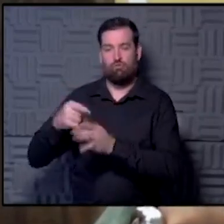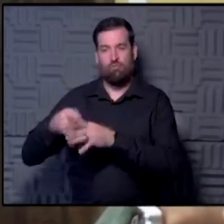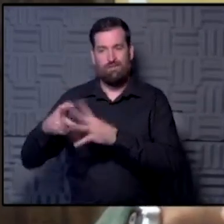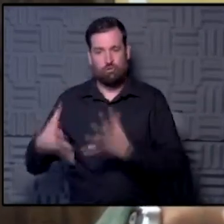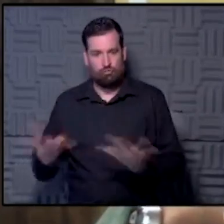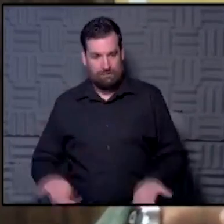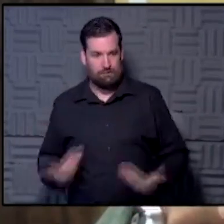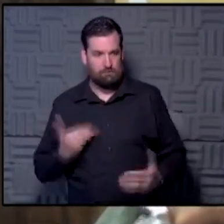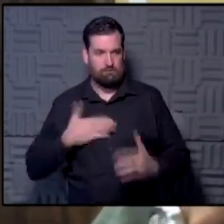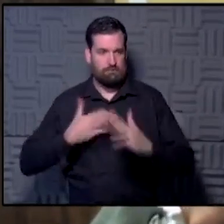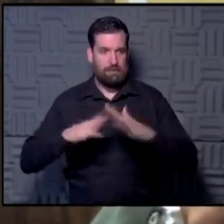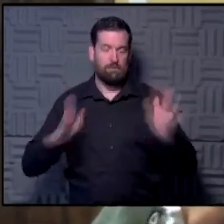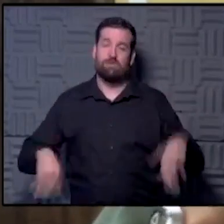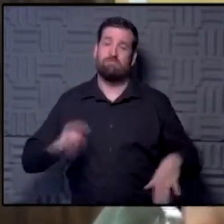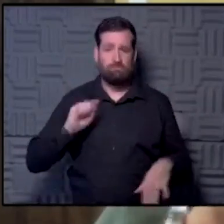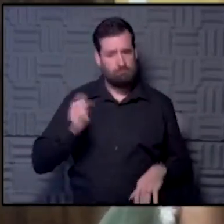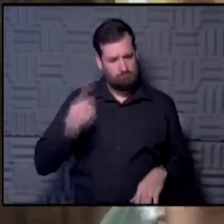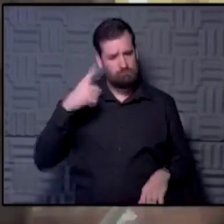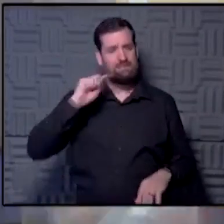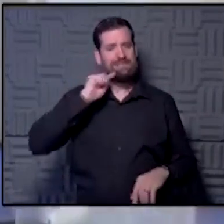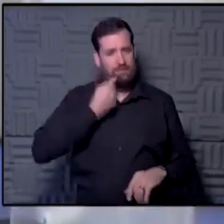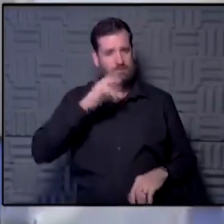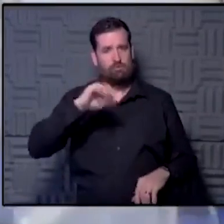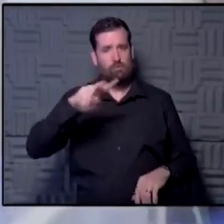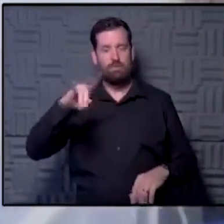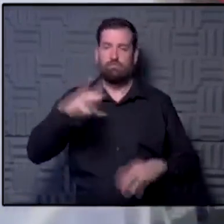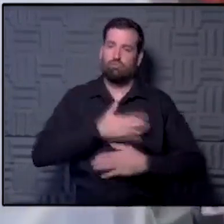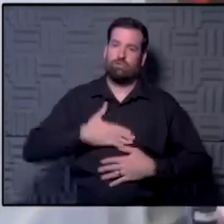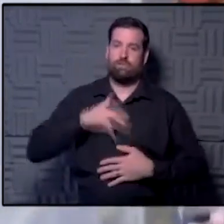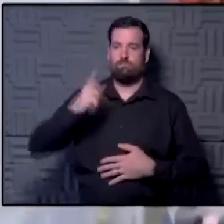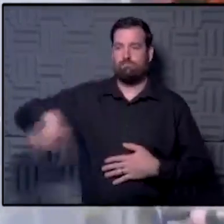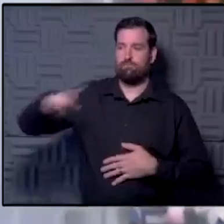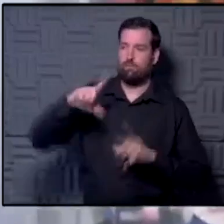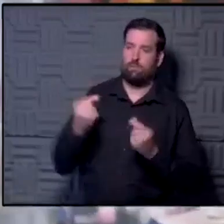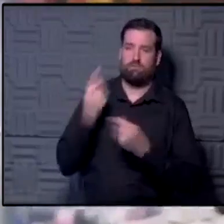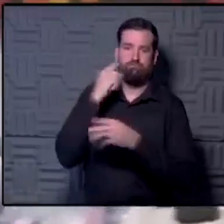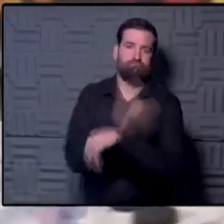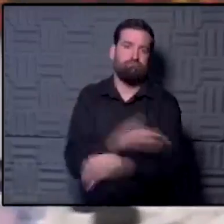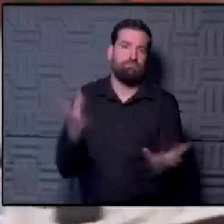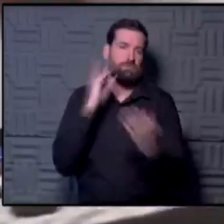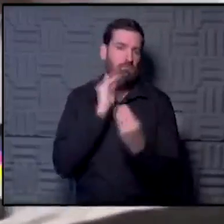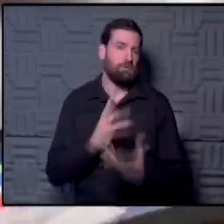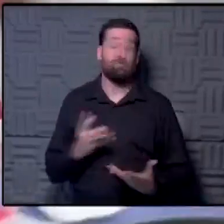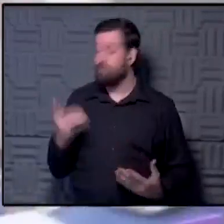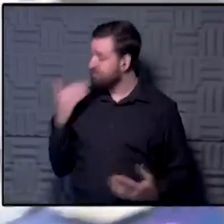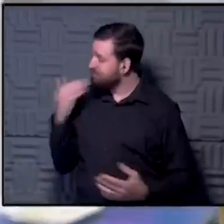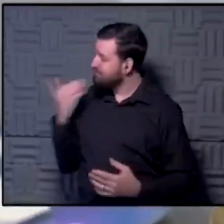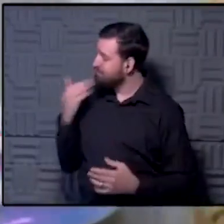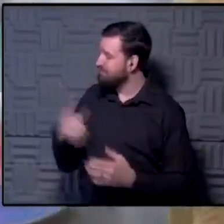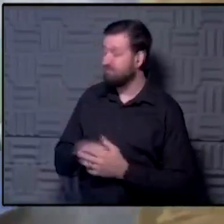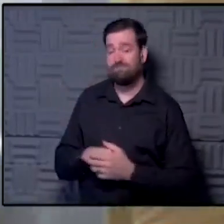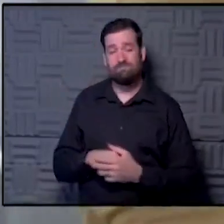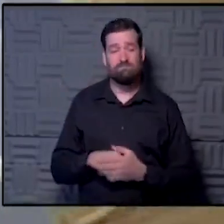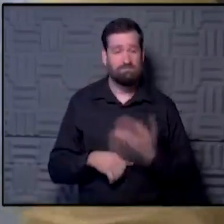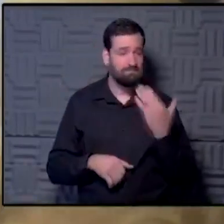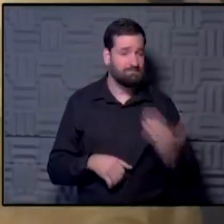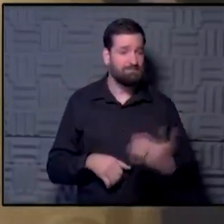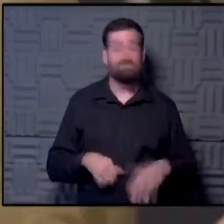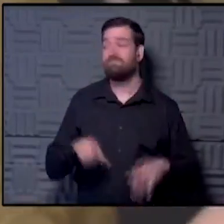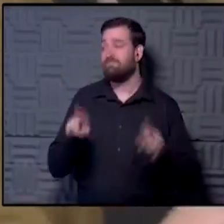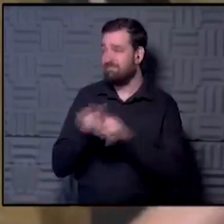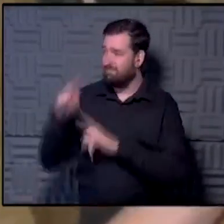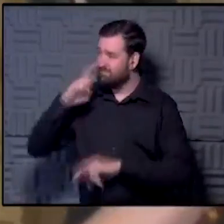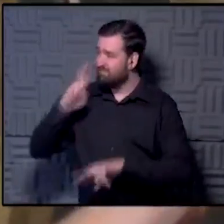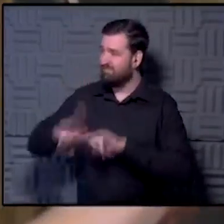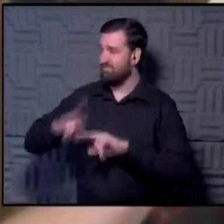we understand the seriousness of COVID, and so I appreciate what you all are doing and getting that out there as well. So, thank you. Yeah, so thank you. It's also fun to